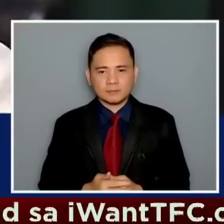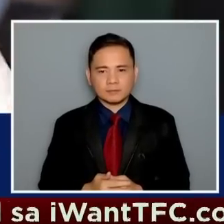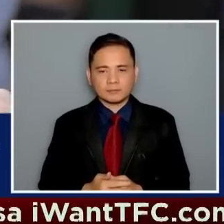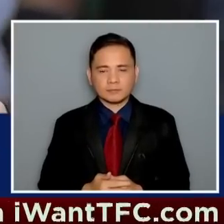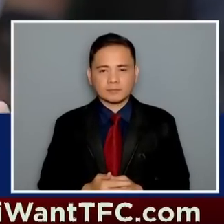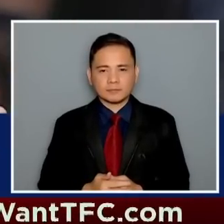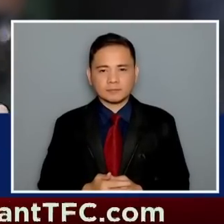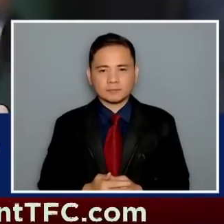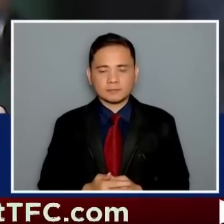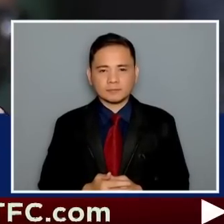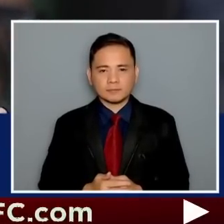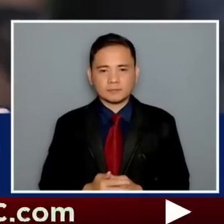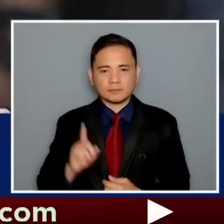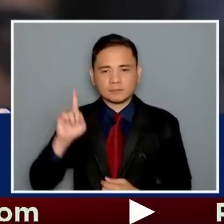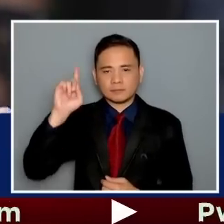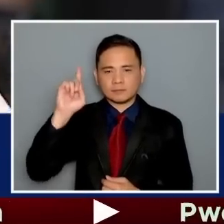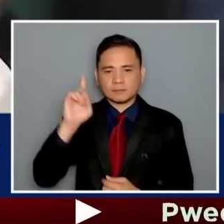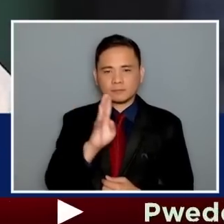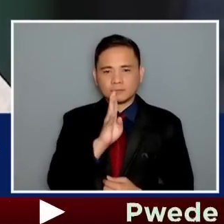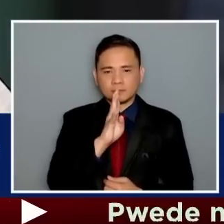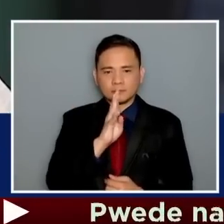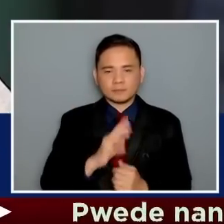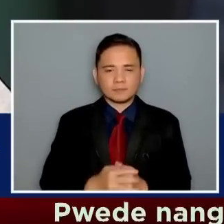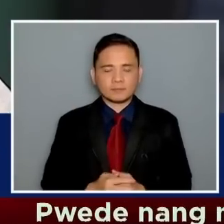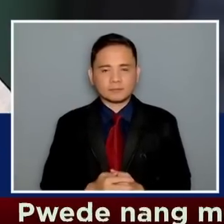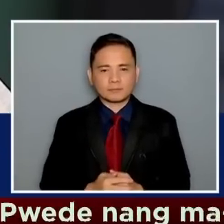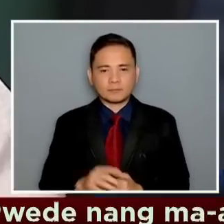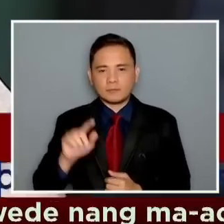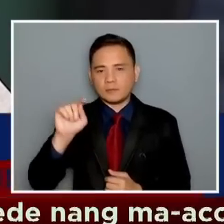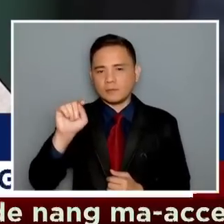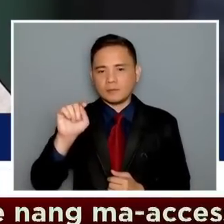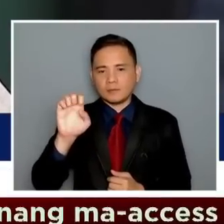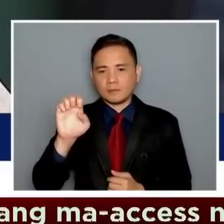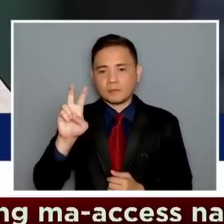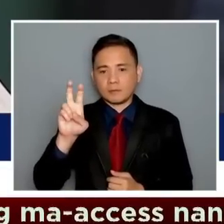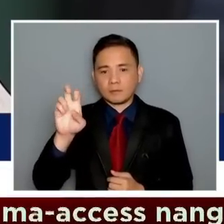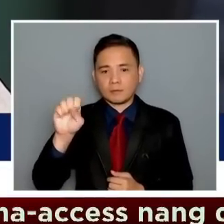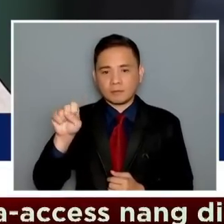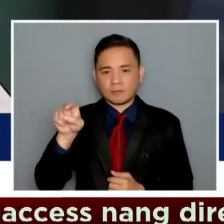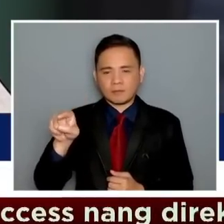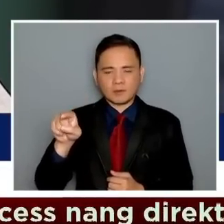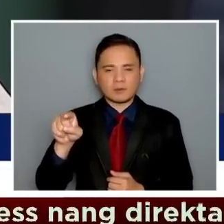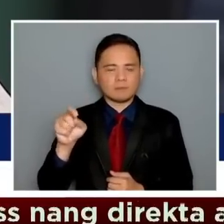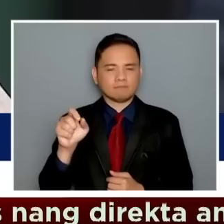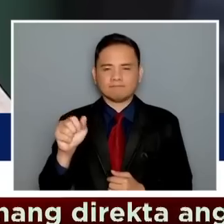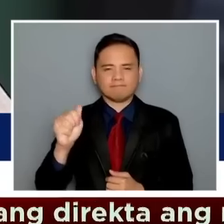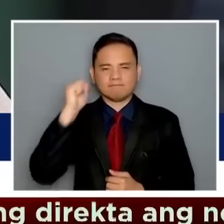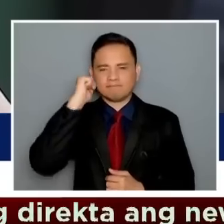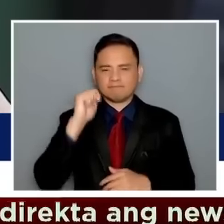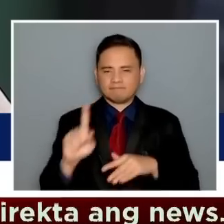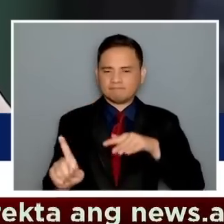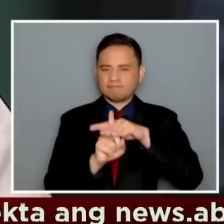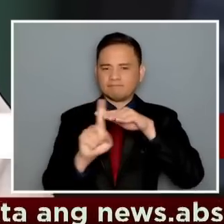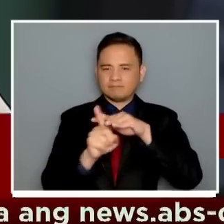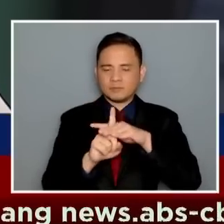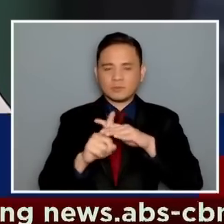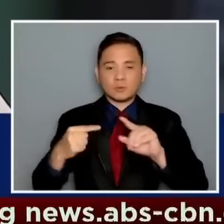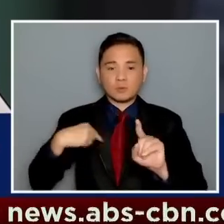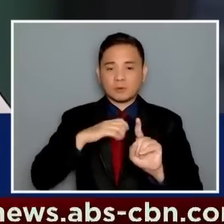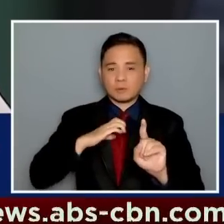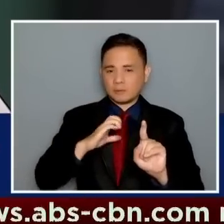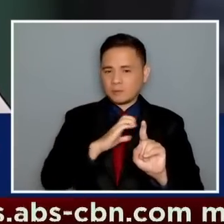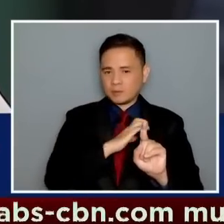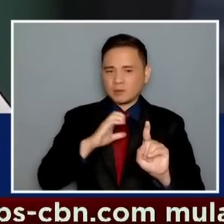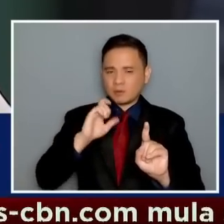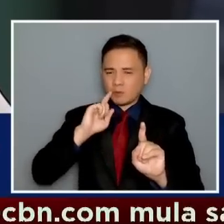The continuing failure of Representative Arnie Teves to heed the committee order to appear before